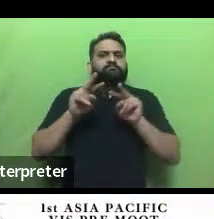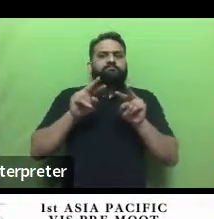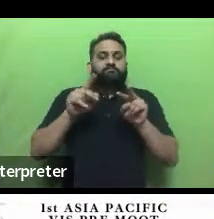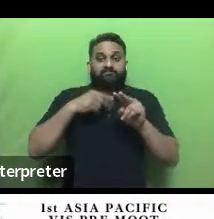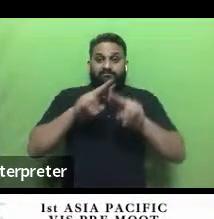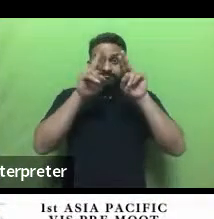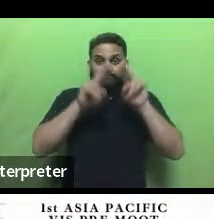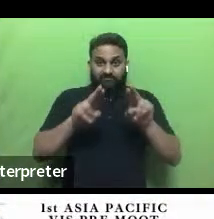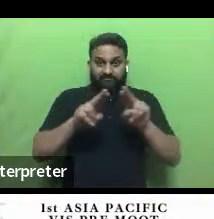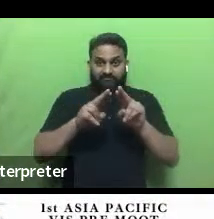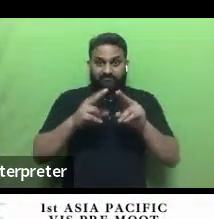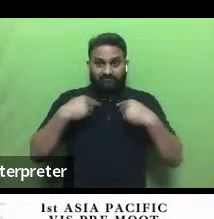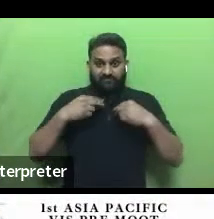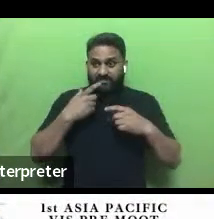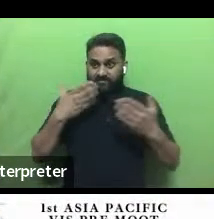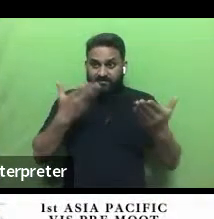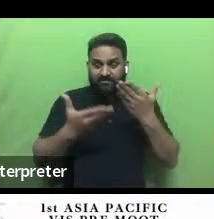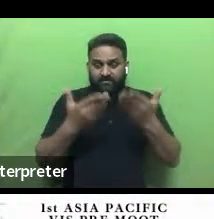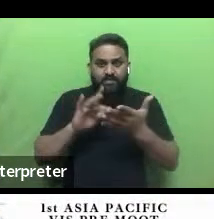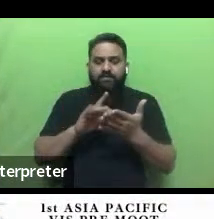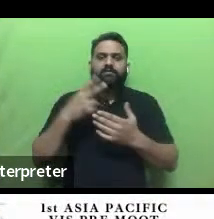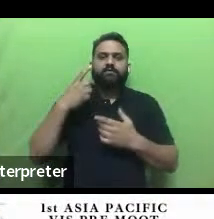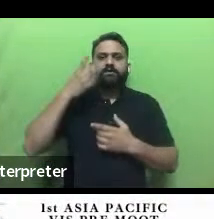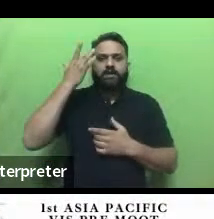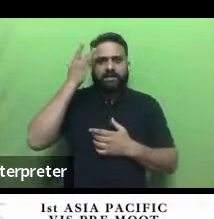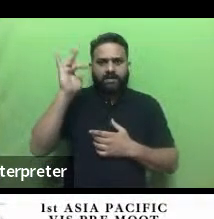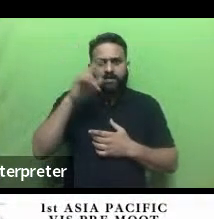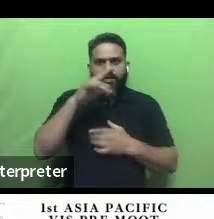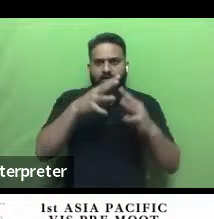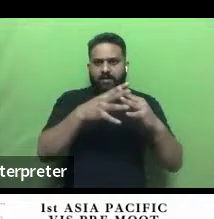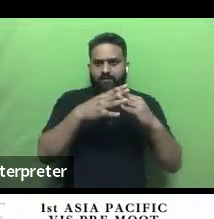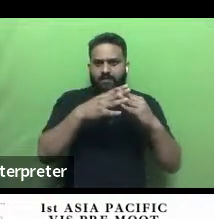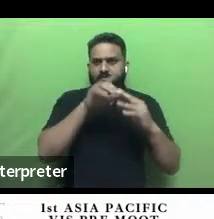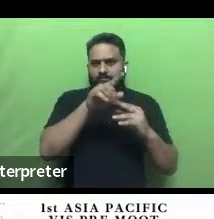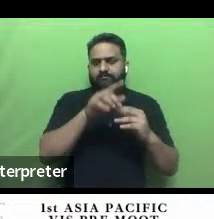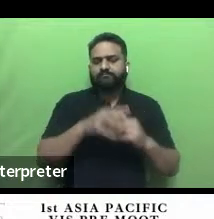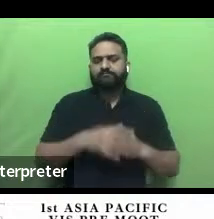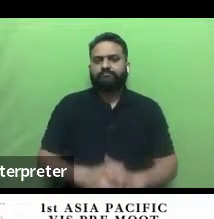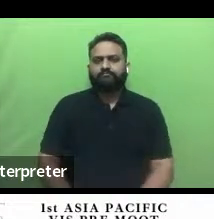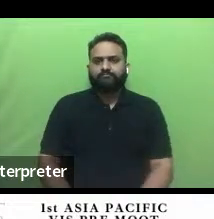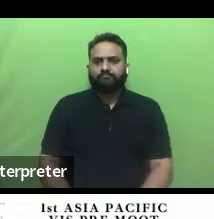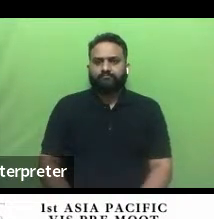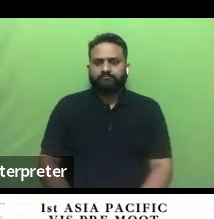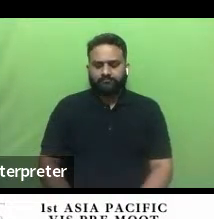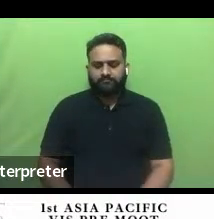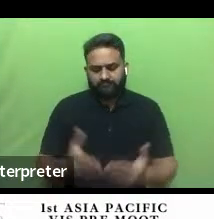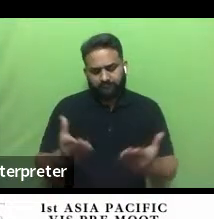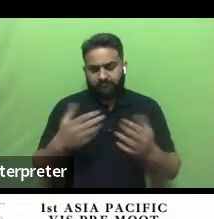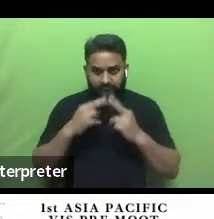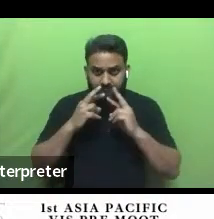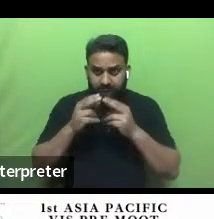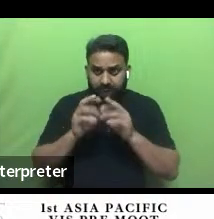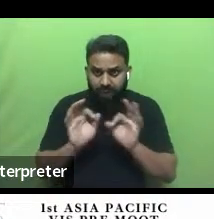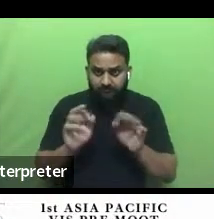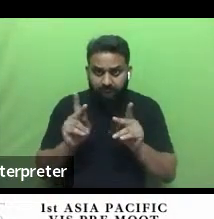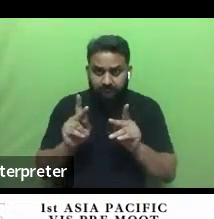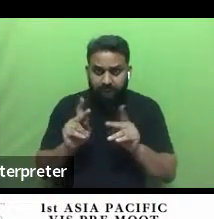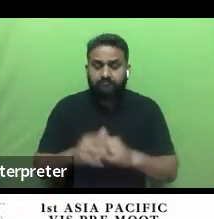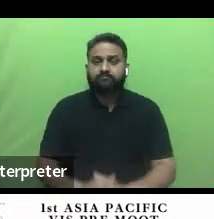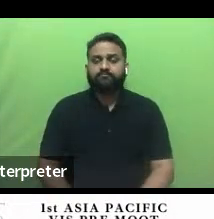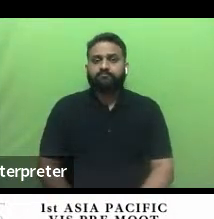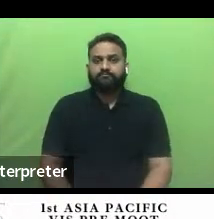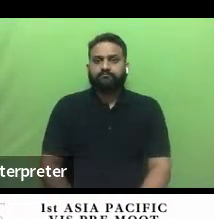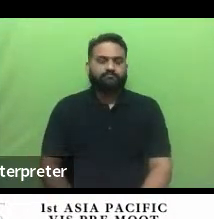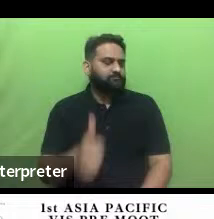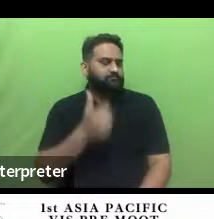cases such as this one in California for our most persuasive authorities. I hope that answers your question, Mr. Arbitrator. Thank